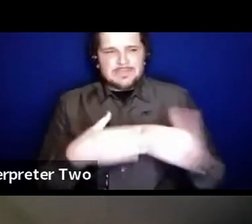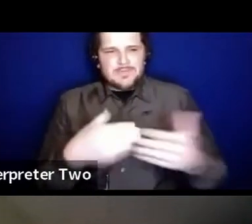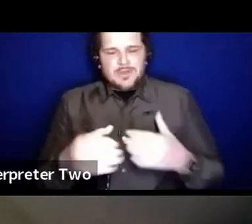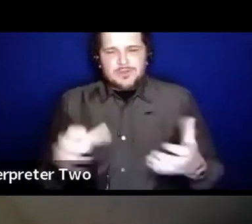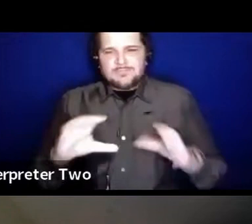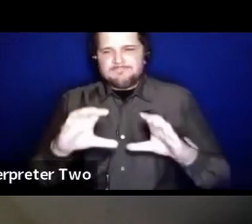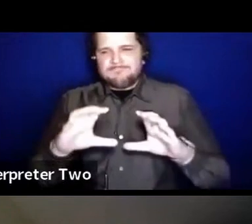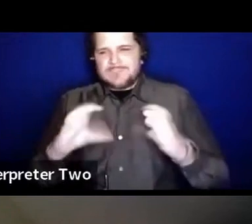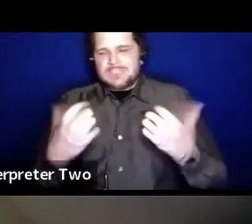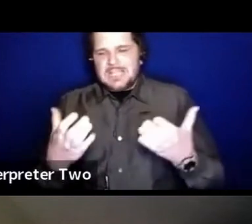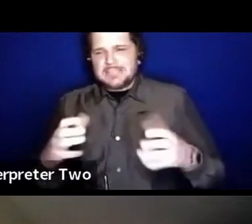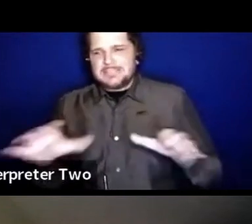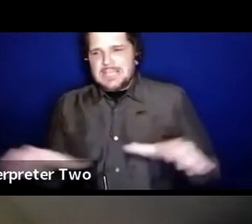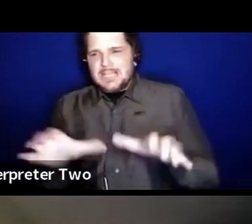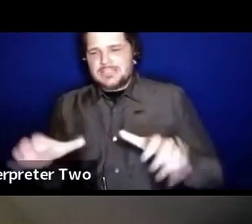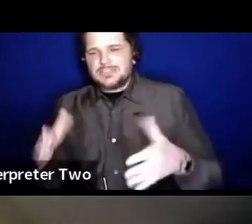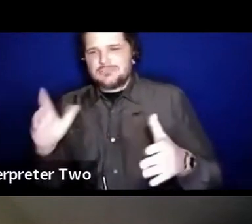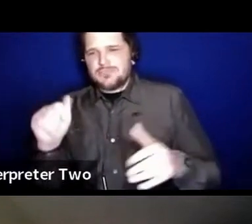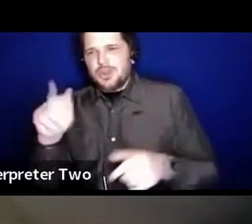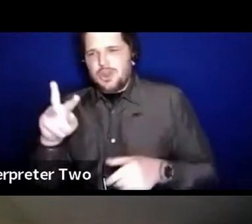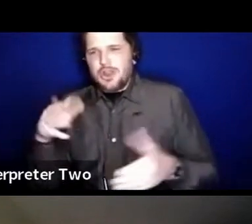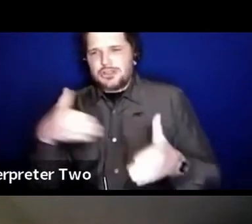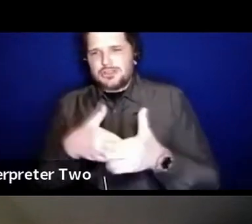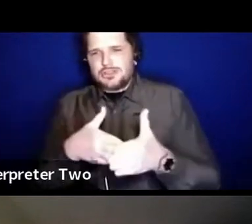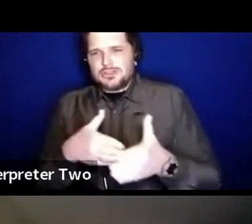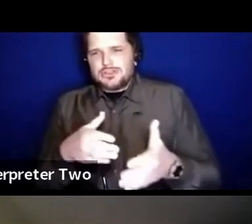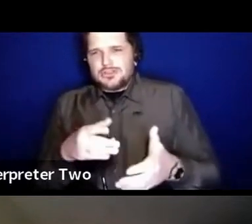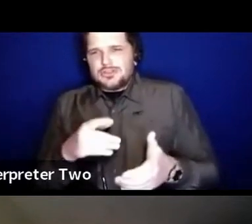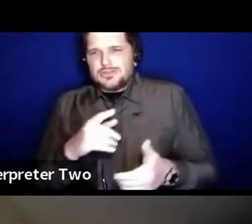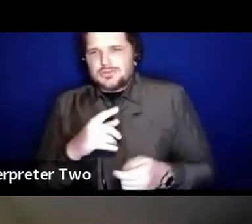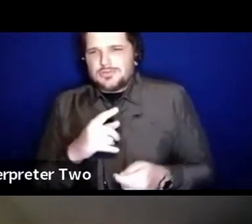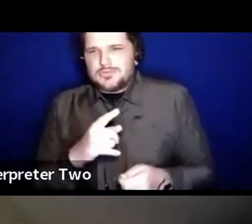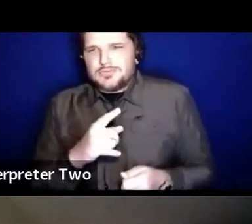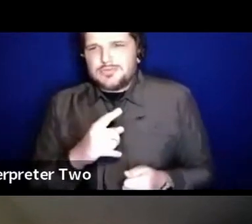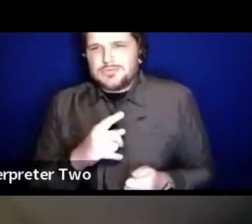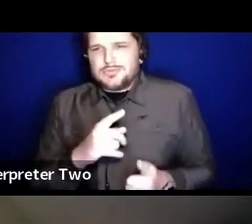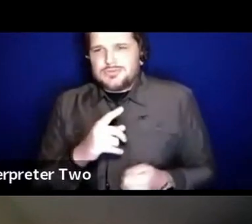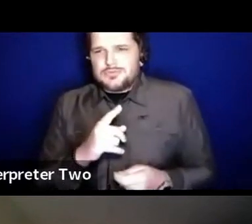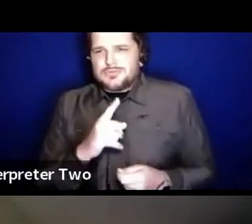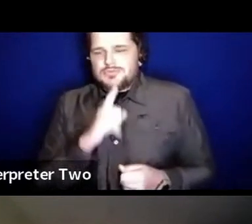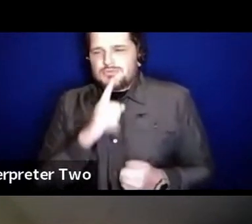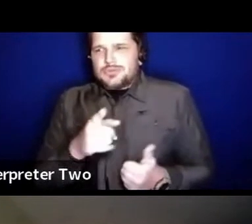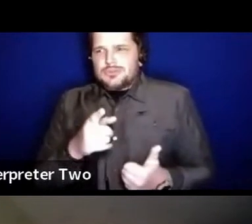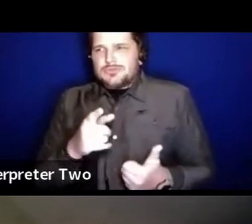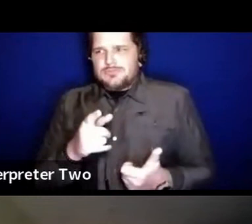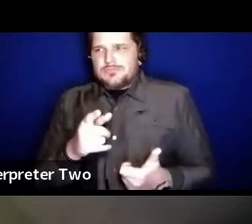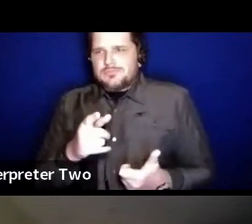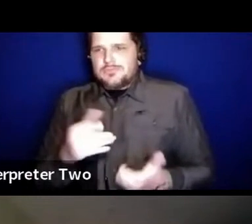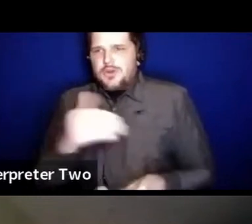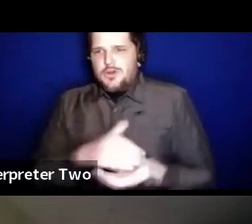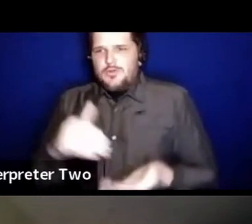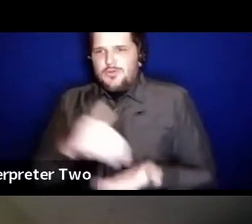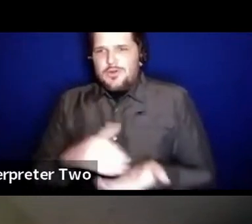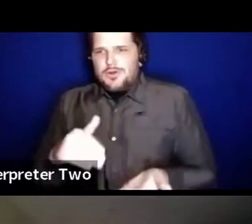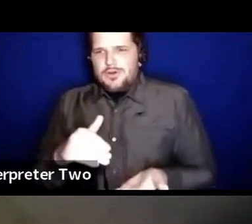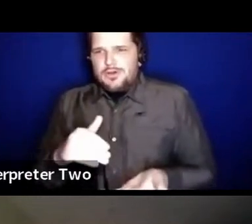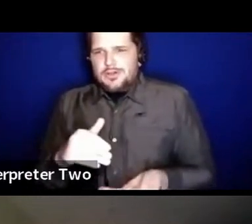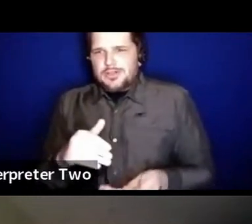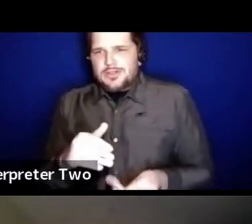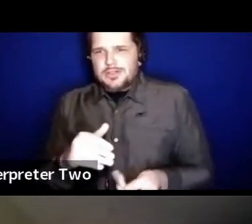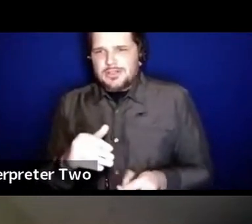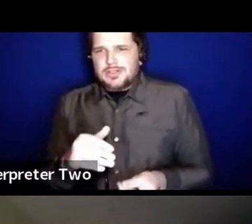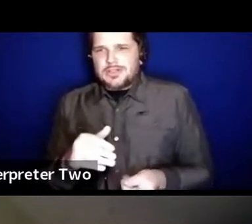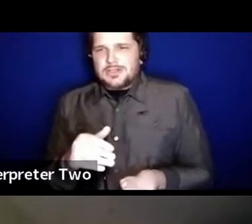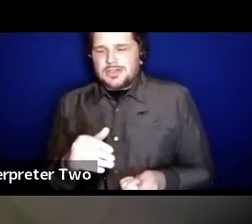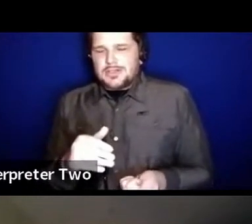that settled, I believe, in the early aughts around trying to reimburse folks for Treaty 13,